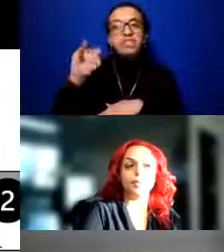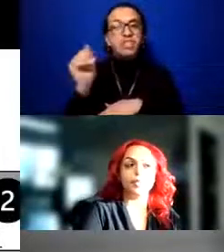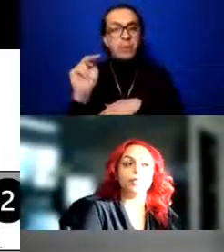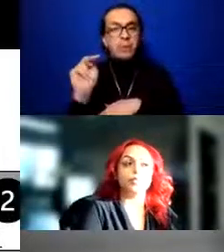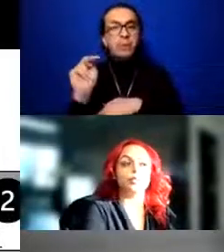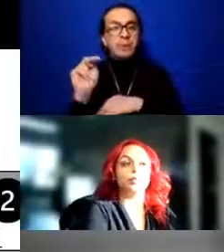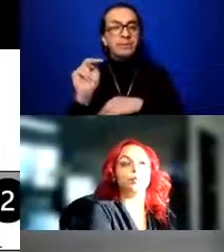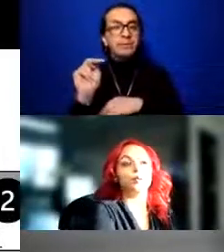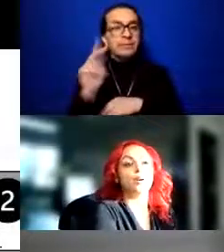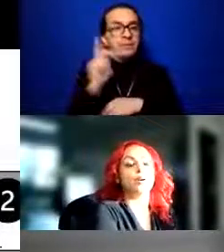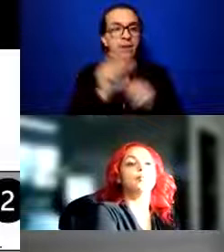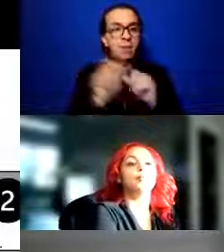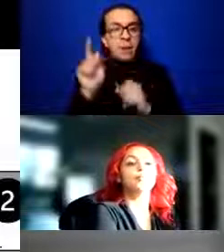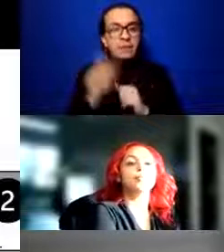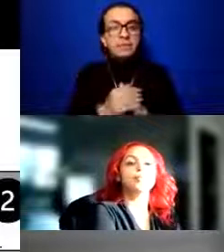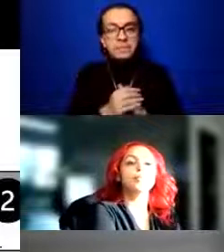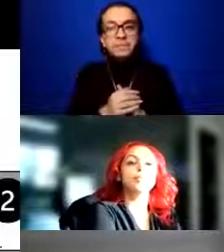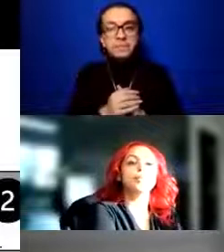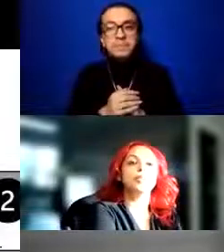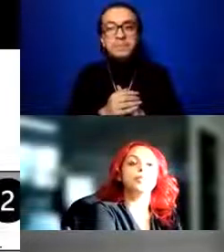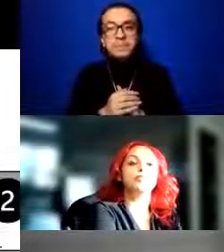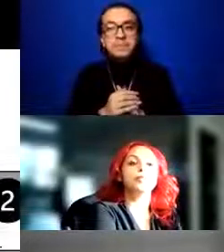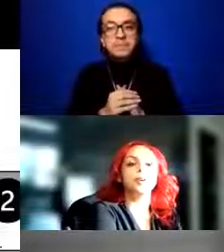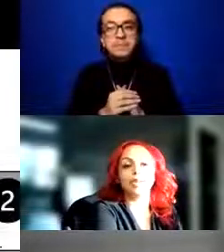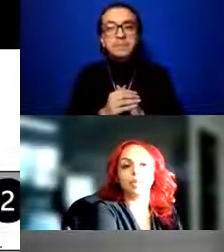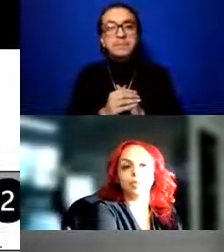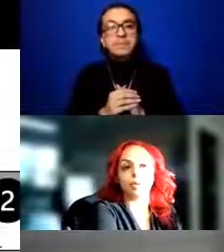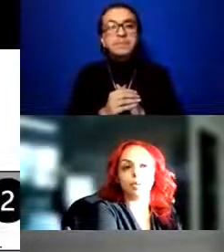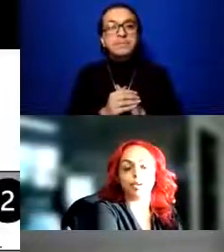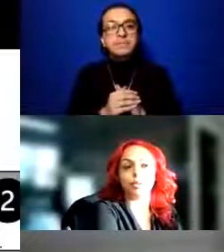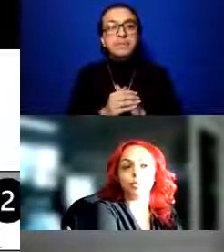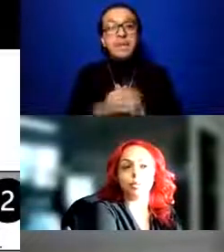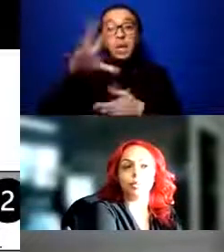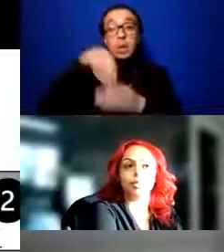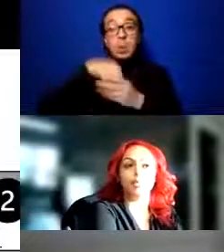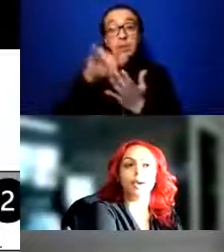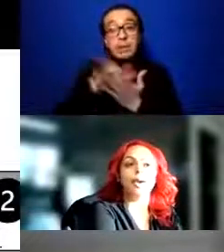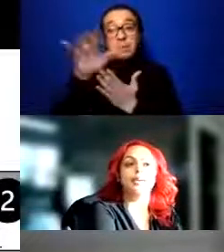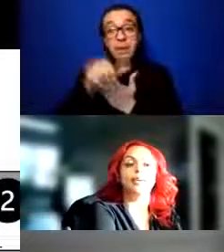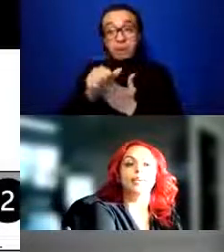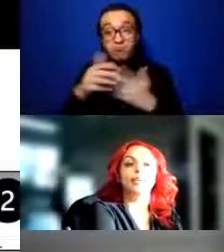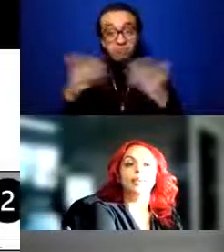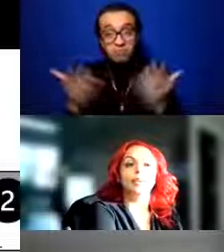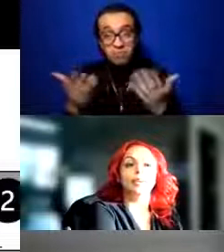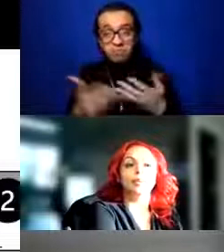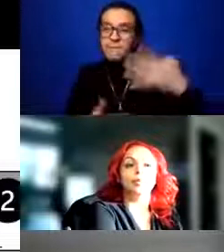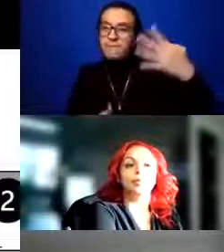everyone. So the 4 items that were included in the